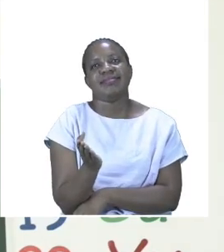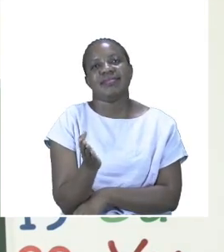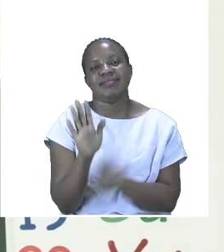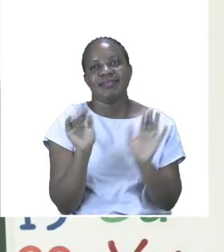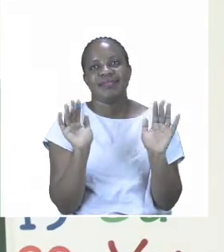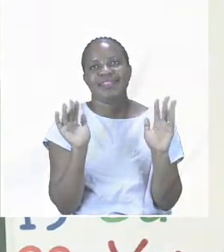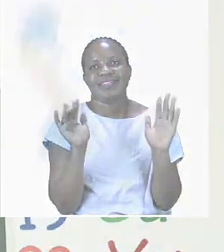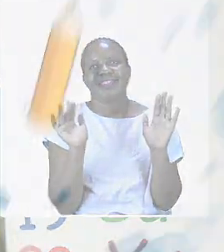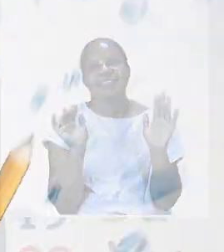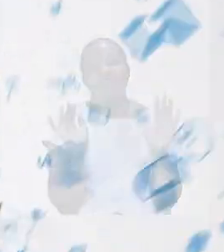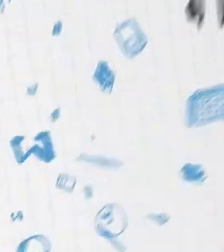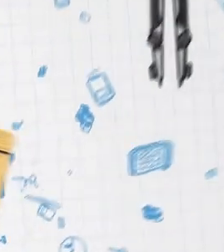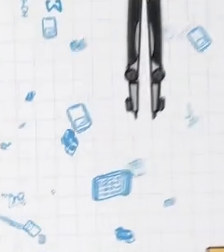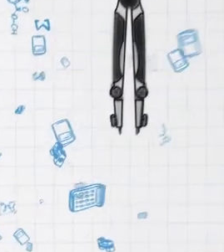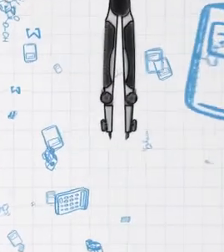goodbye.